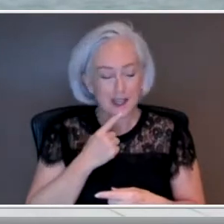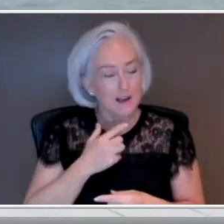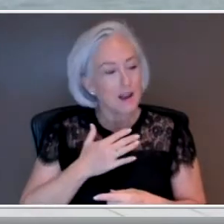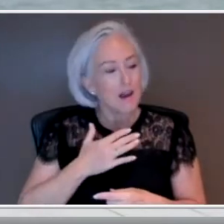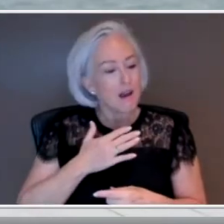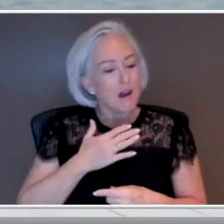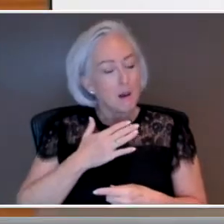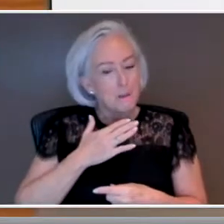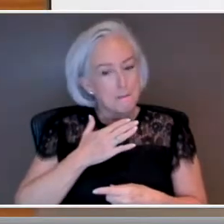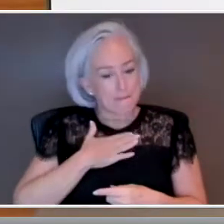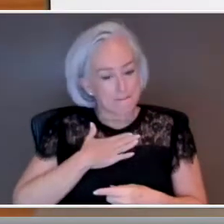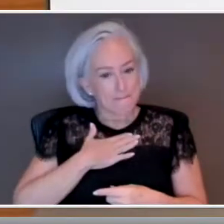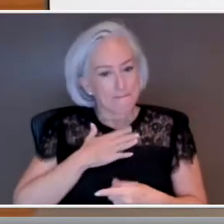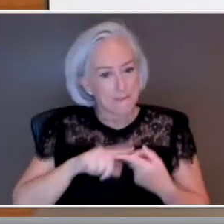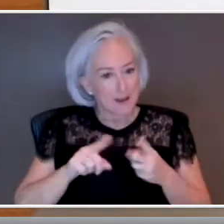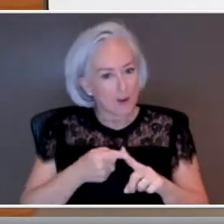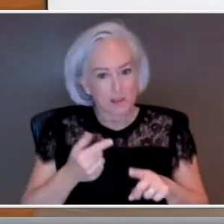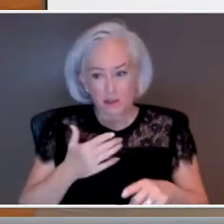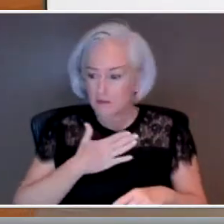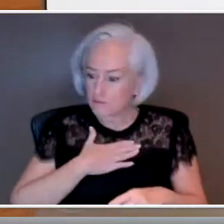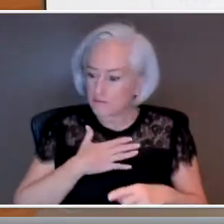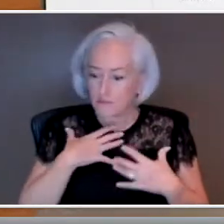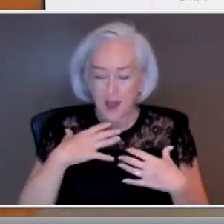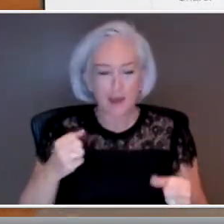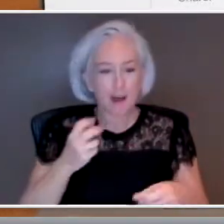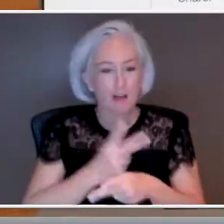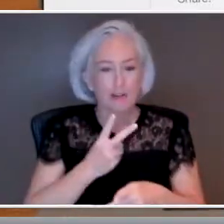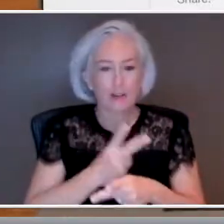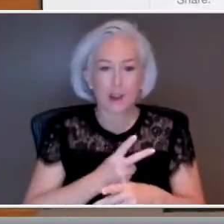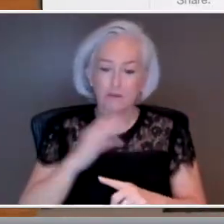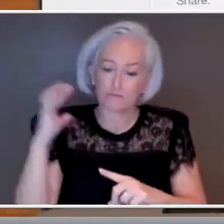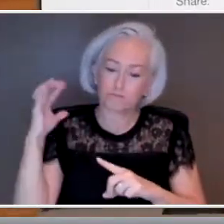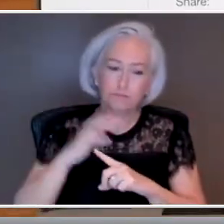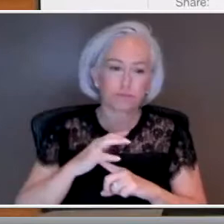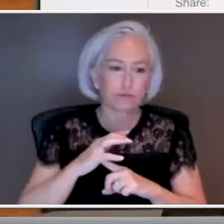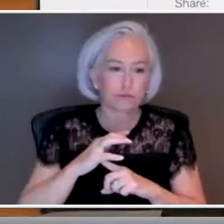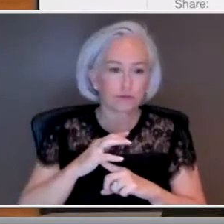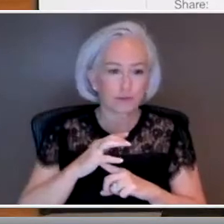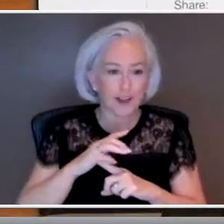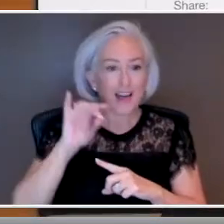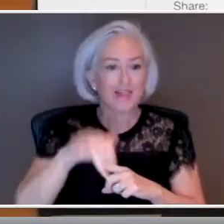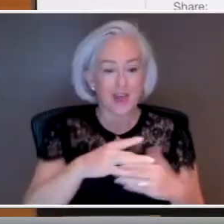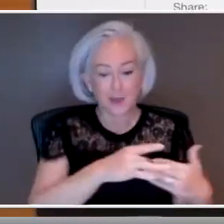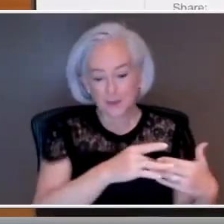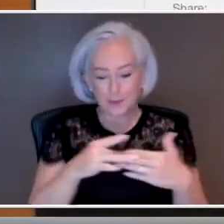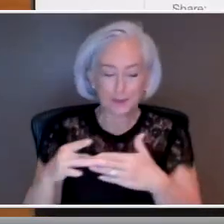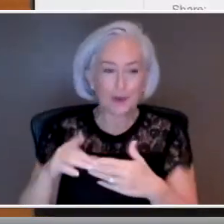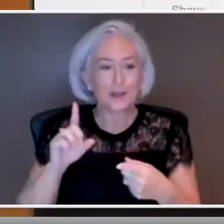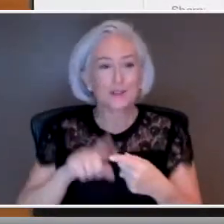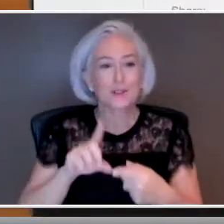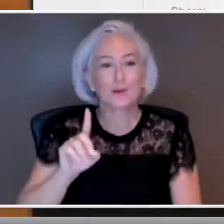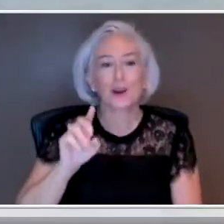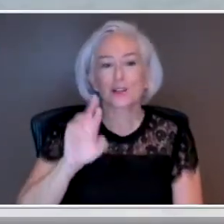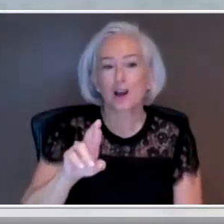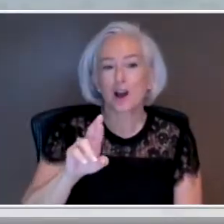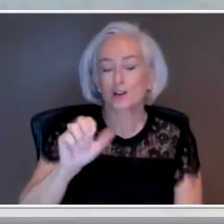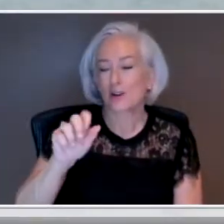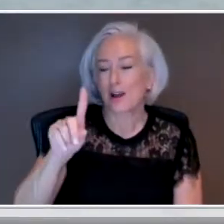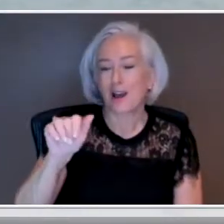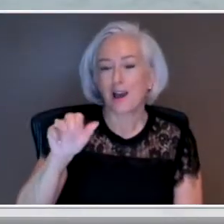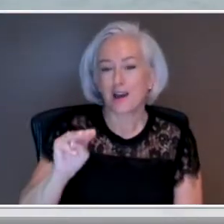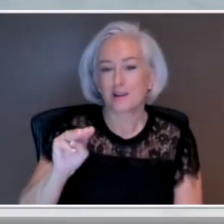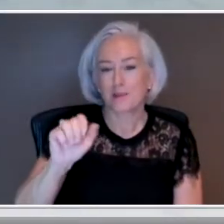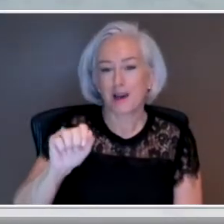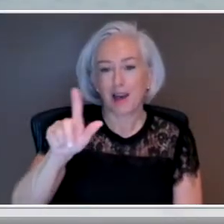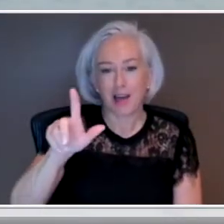he said it was top notch. Ken went back to researching, and that led him to surgeon Dr. Adam Alley. Seemed to care about me as an